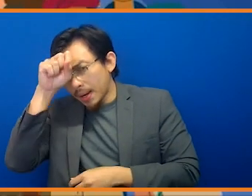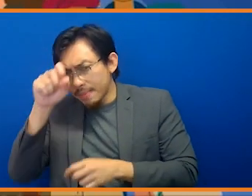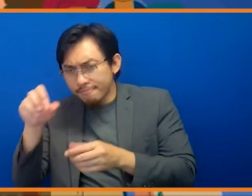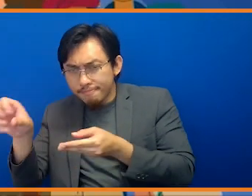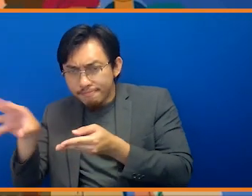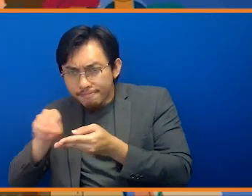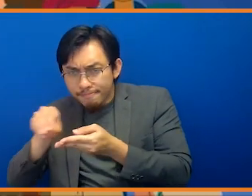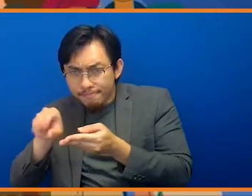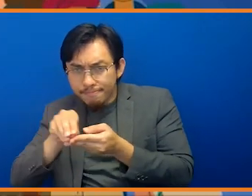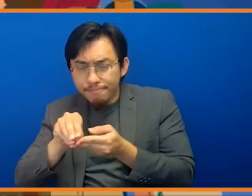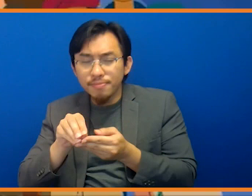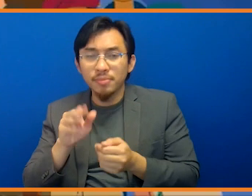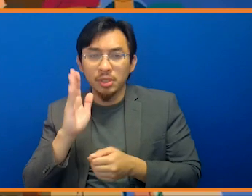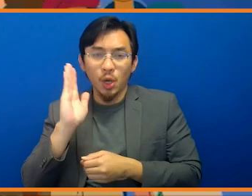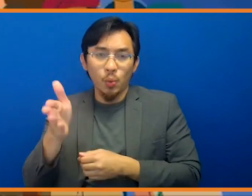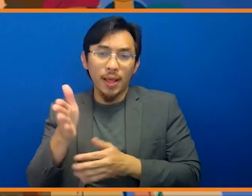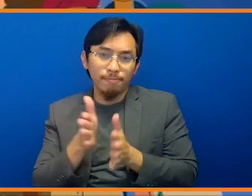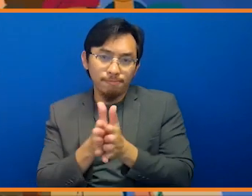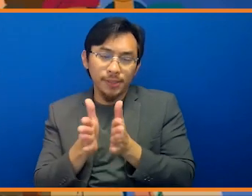the last session.